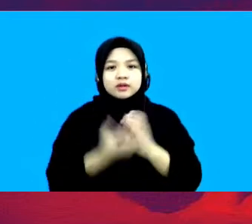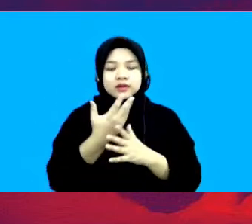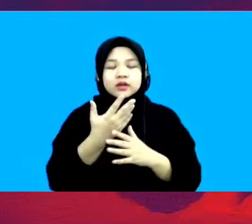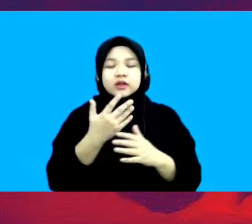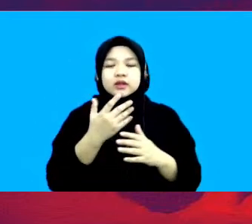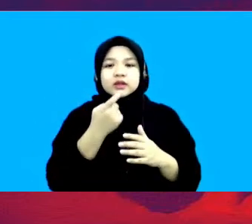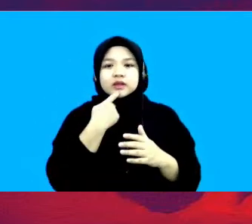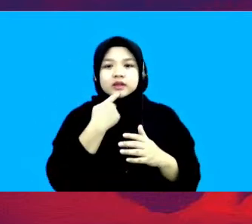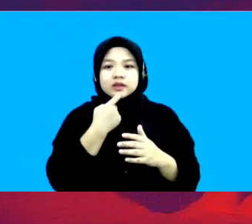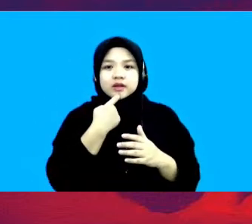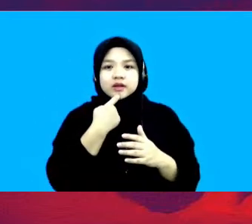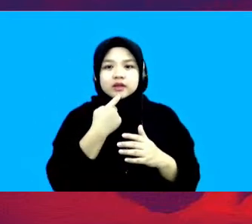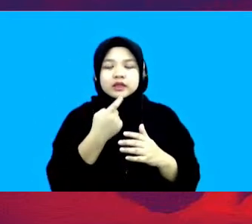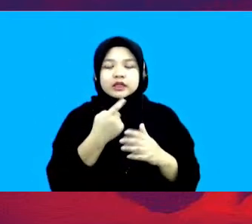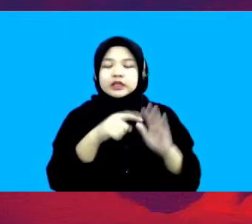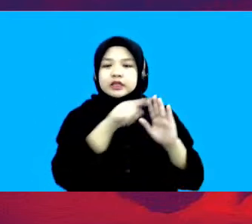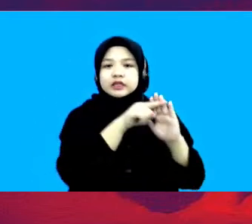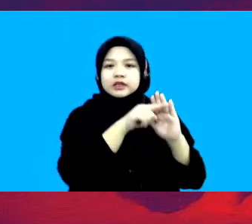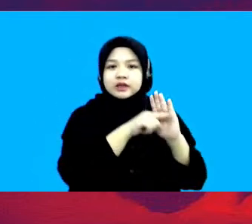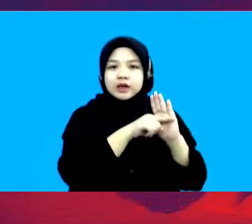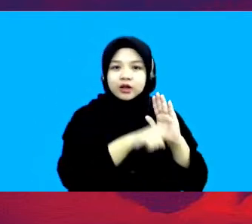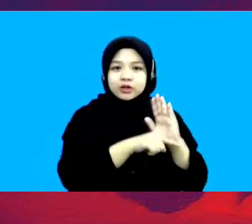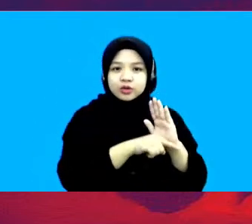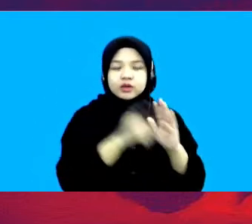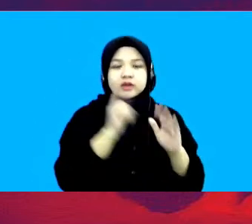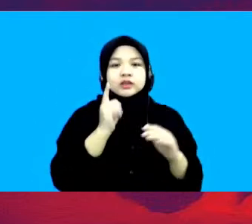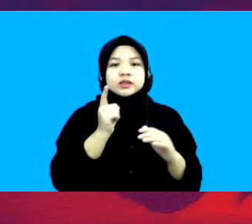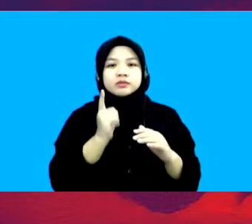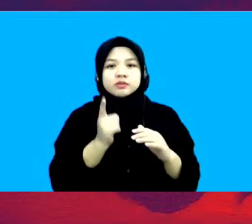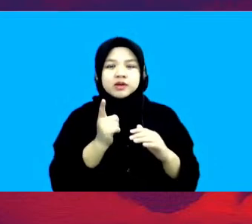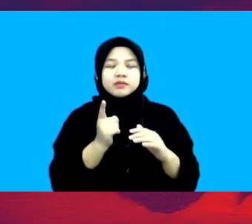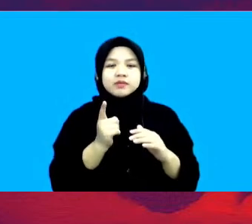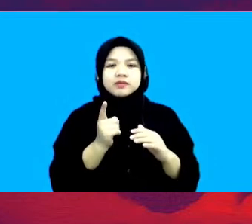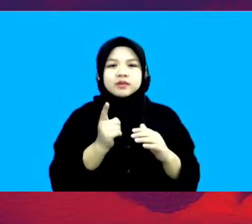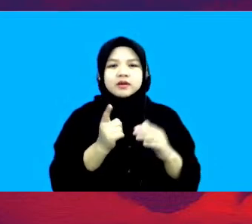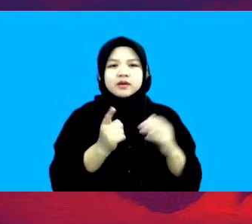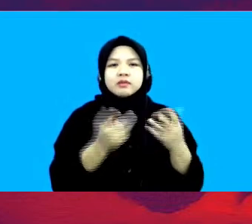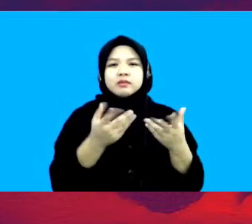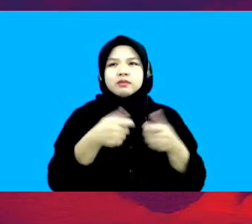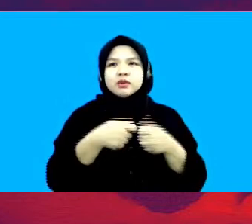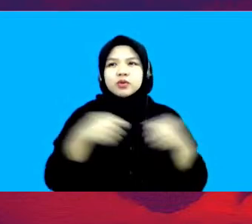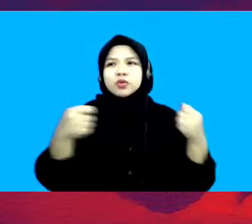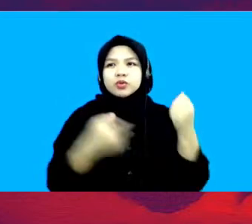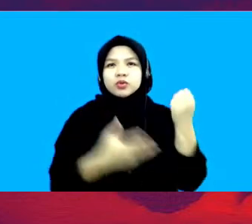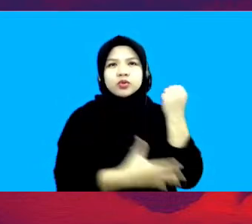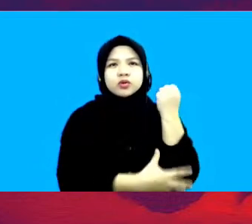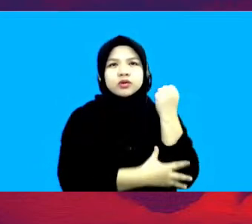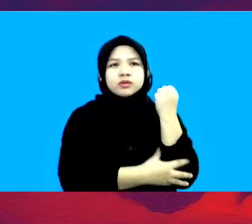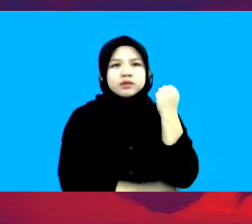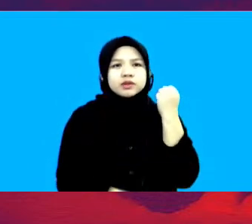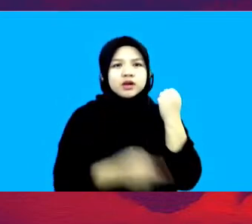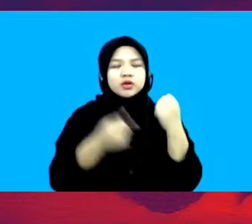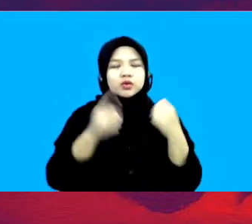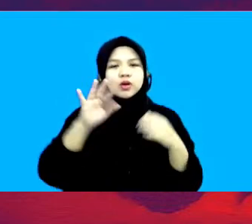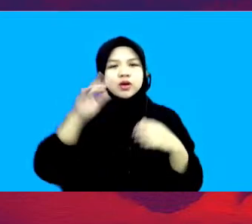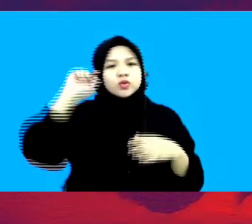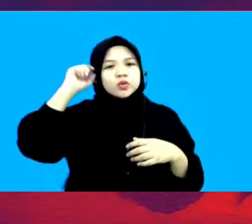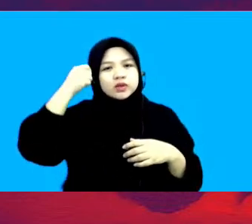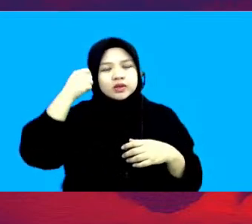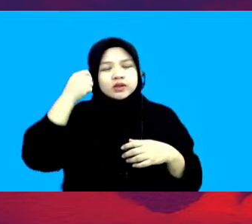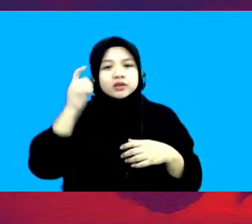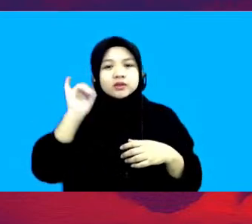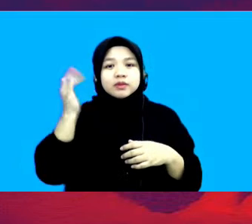In related to that, I want to touch about the issue of this, to protect the vulnerable groups, also good for